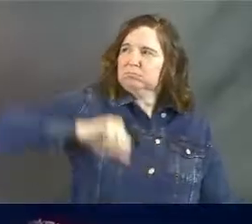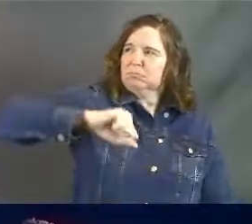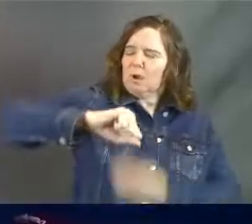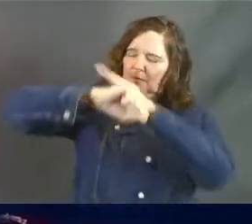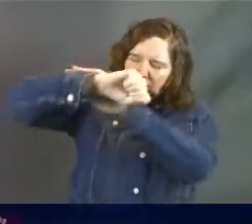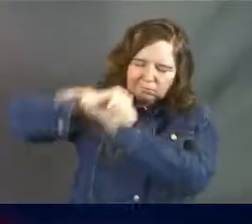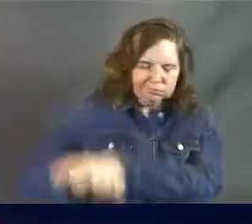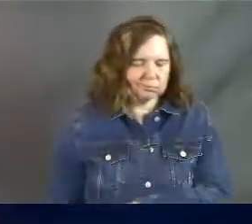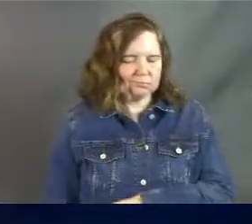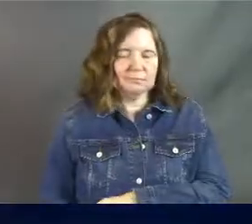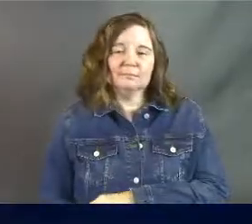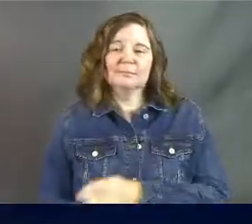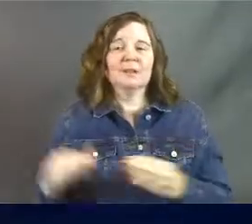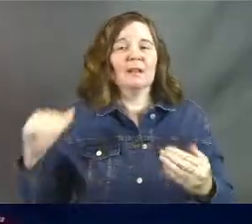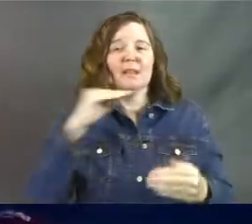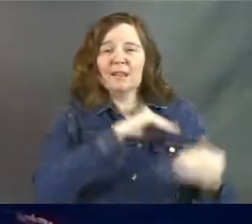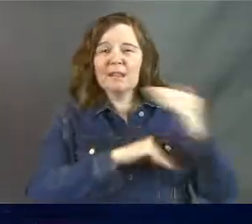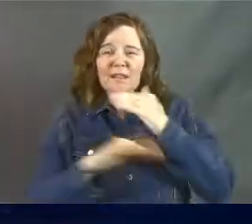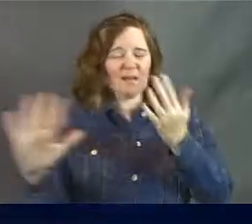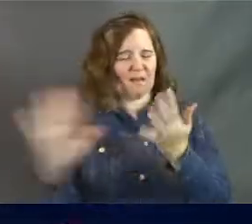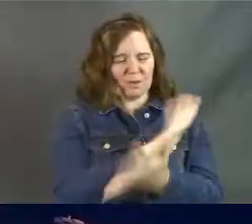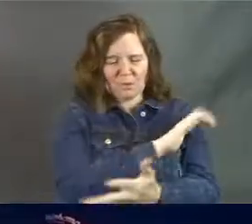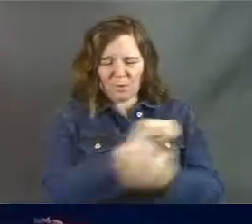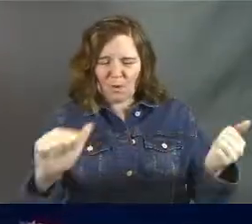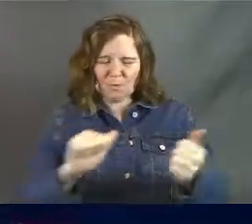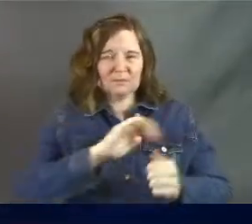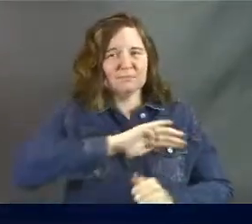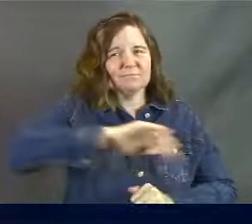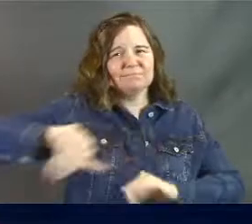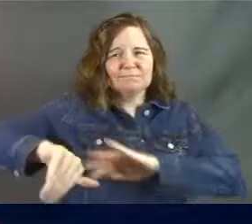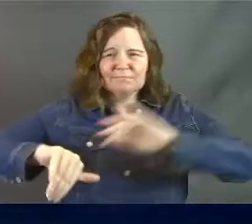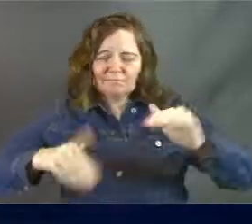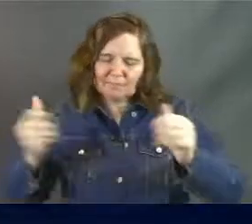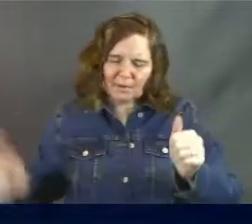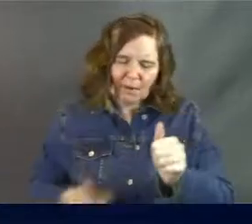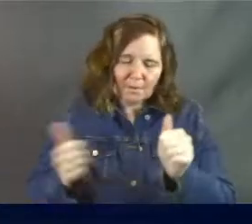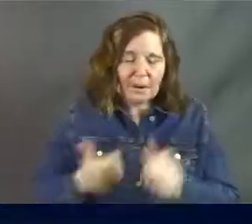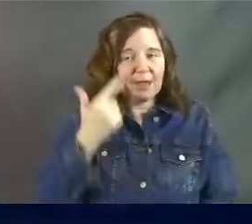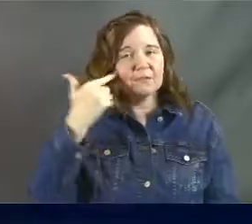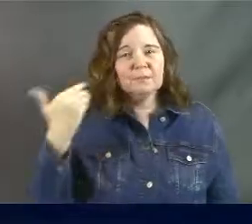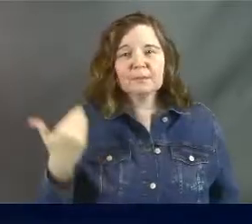There's no wall you won't kick down, lie you won't tear down.